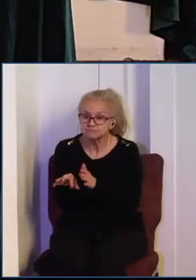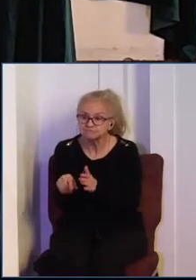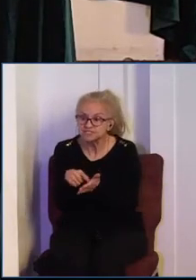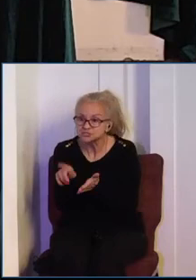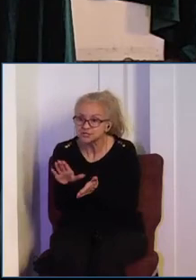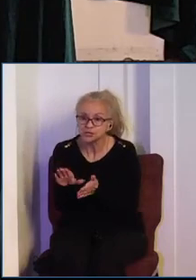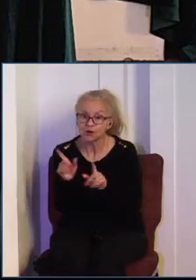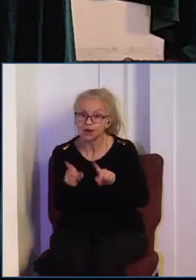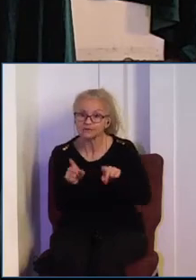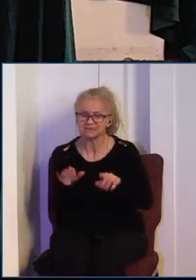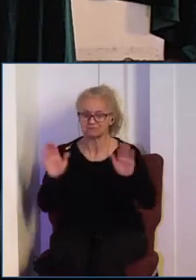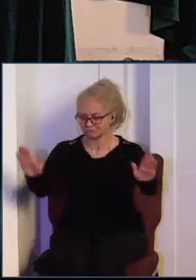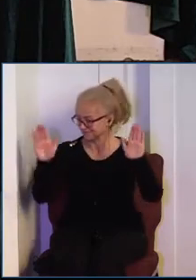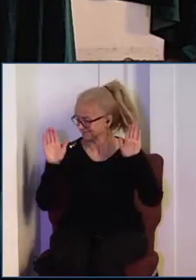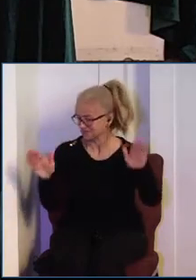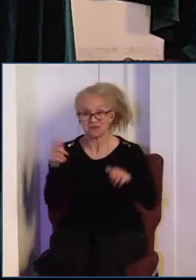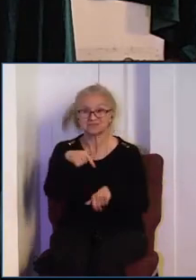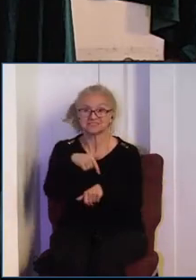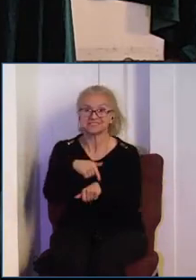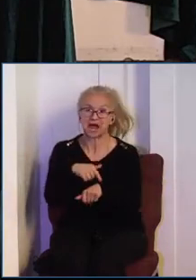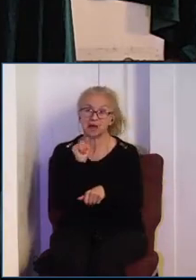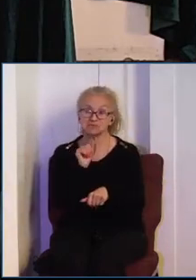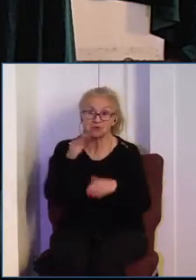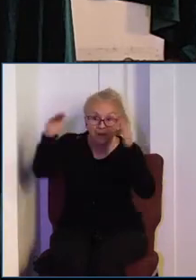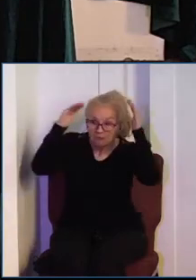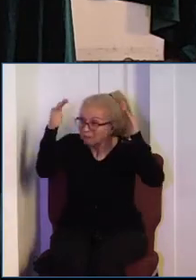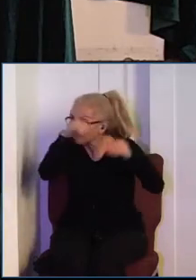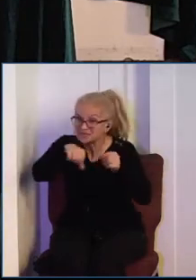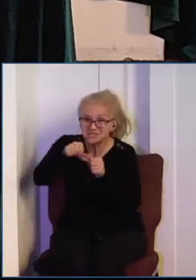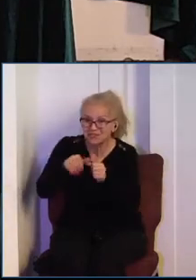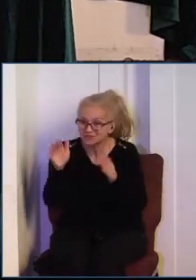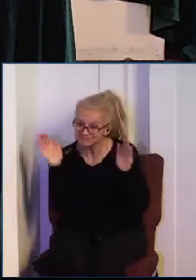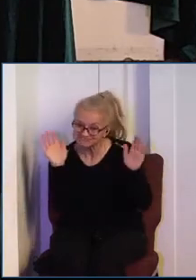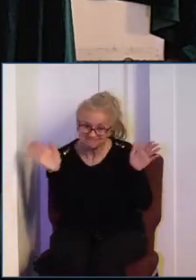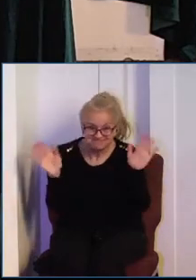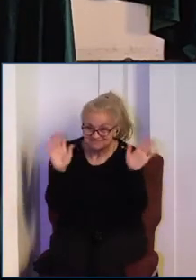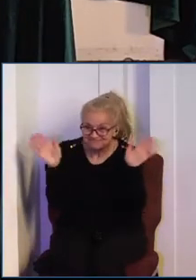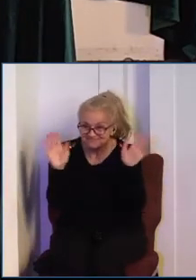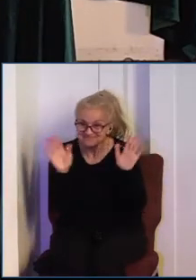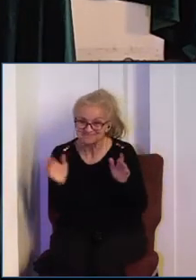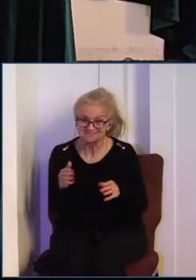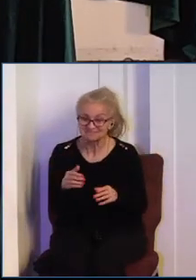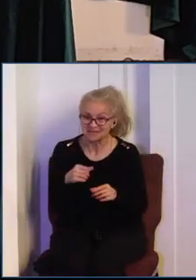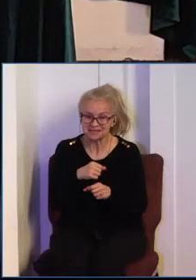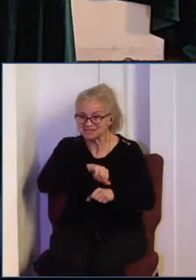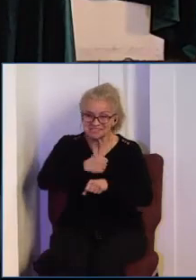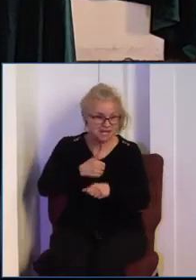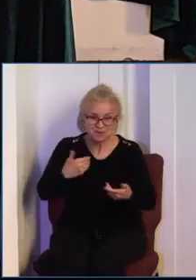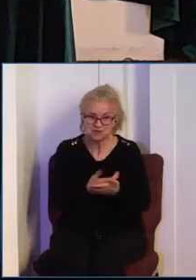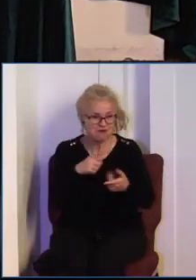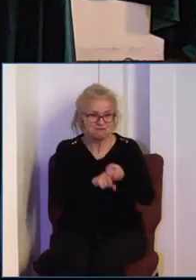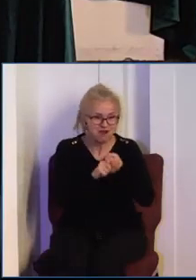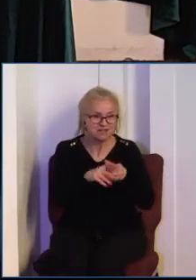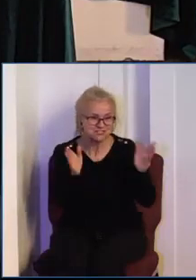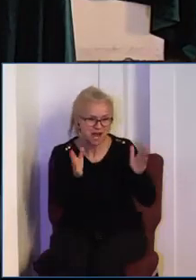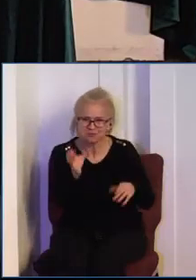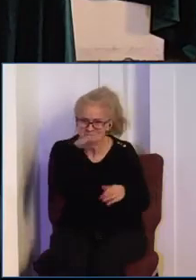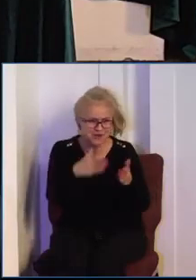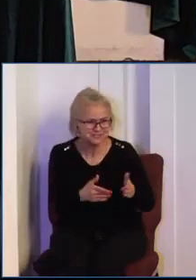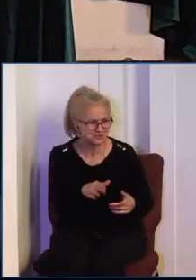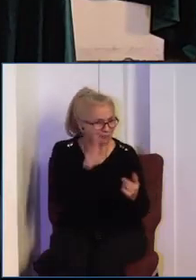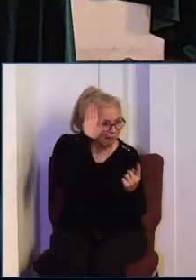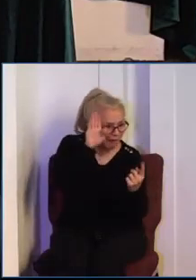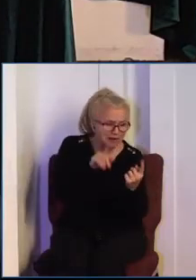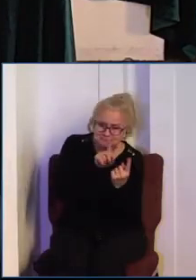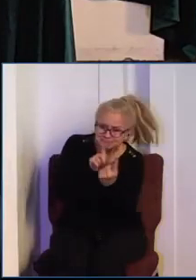is a wonderful, wonderful time to greet each other and make a new friend. Speak to a stranger even. Make a